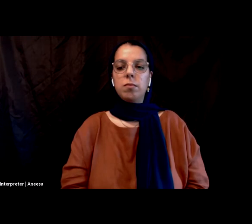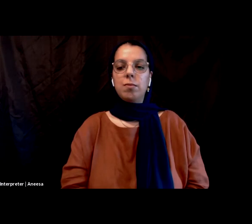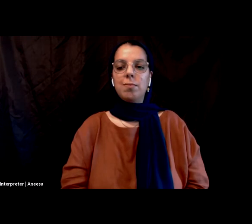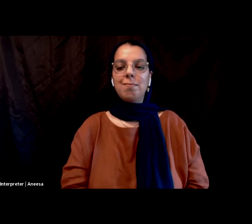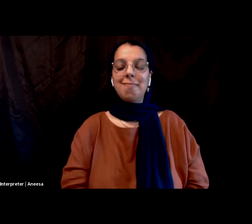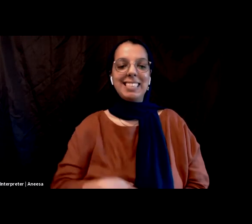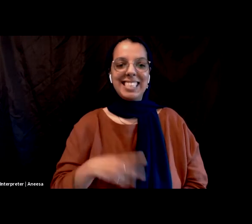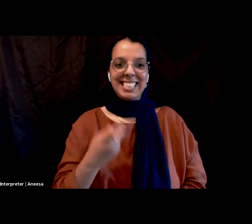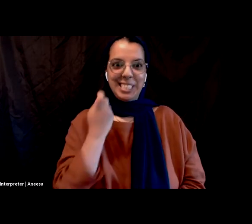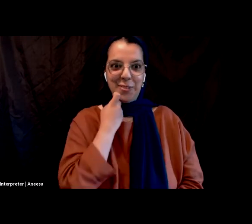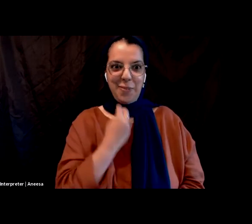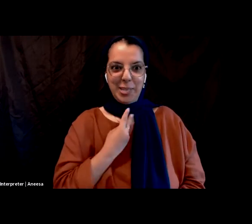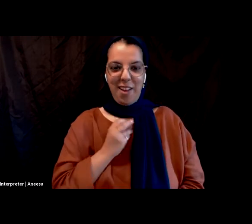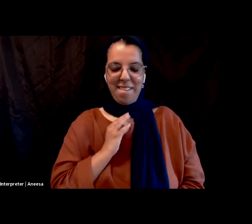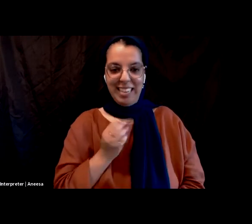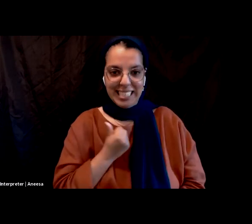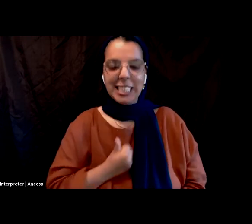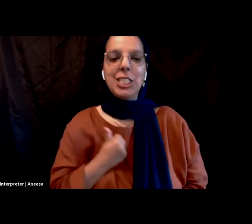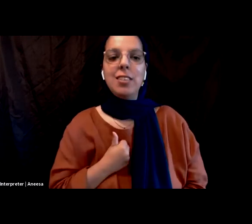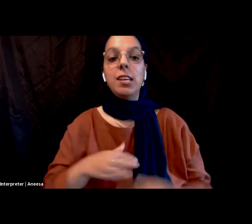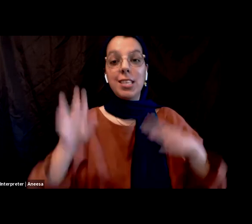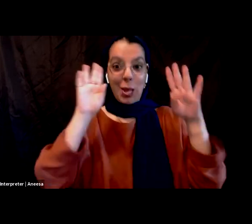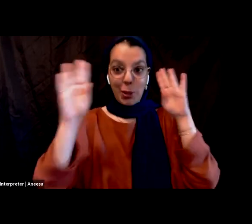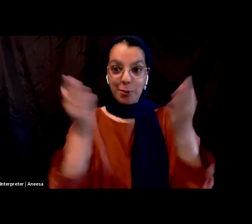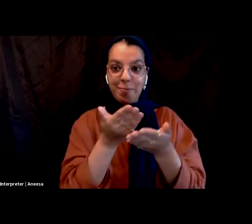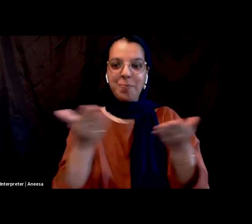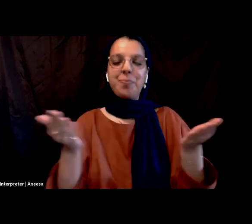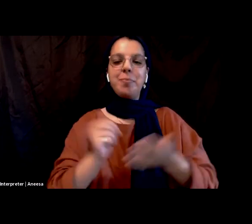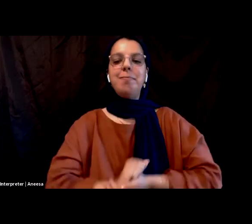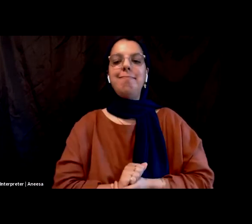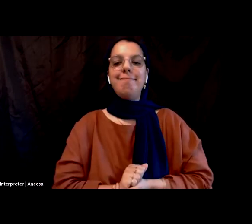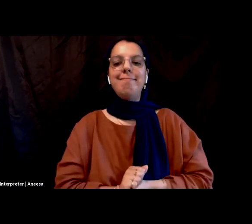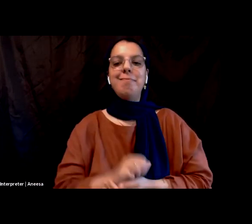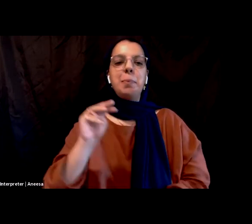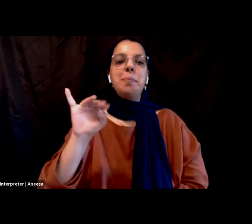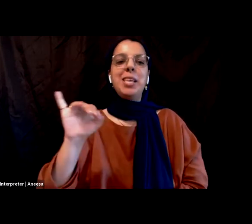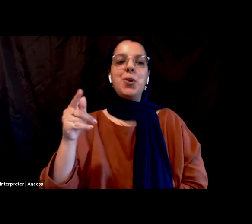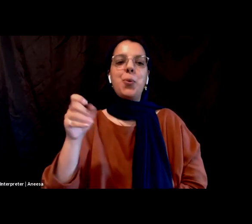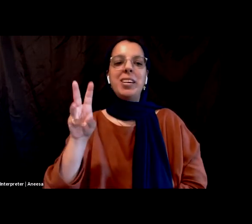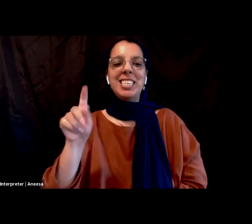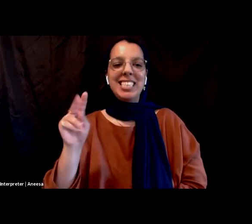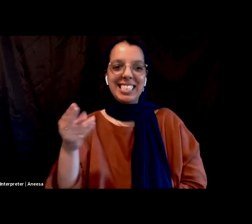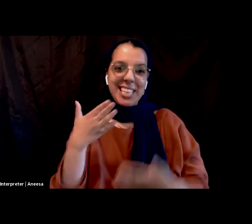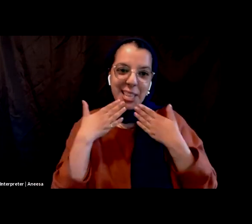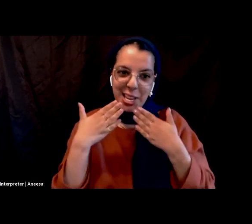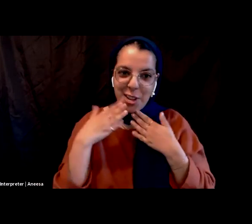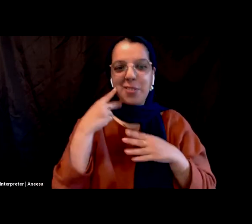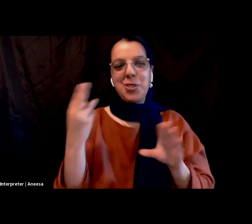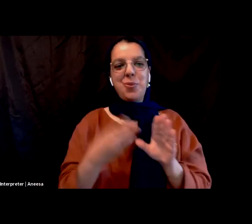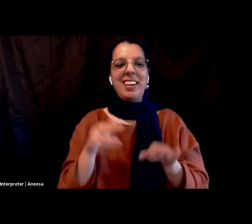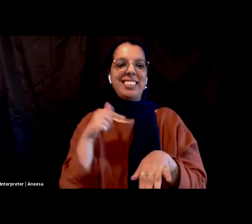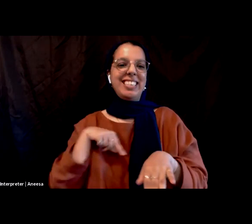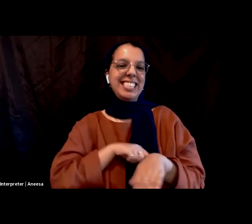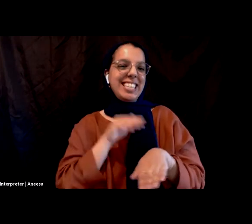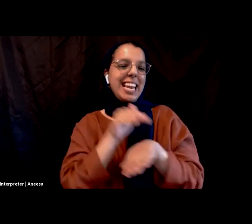I was muted. Sorry about that. Hello, everyone. Miigwech for joining us tonight. My name is Jessica, and I am part